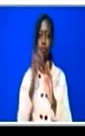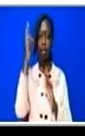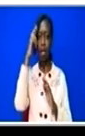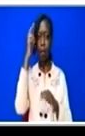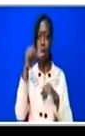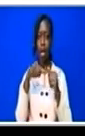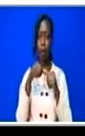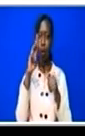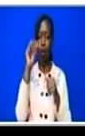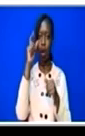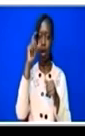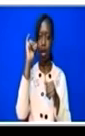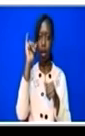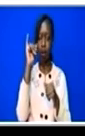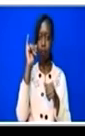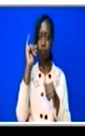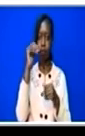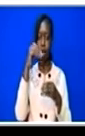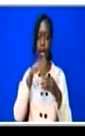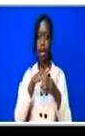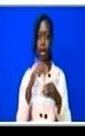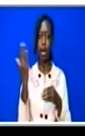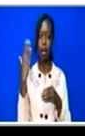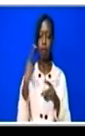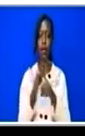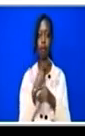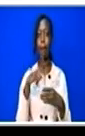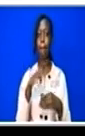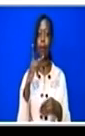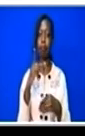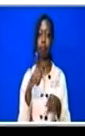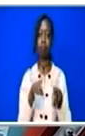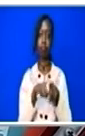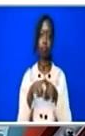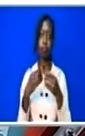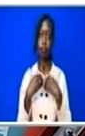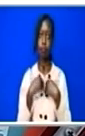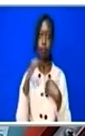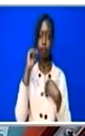waxy cuticle, that is cuticle found in the leaves of different plants. We have the steroids.